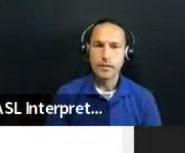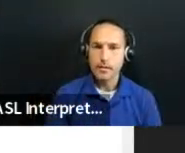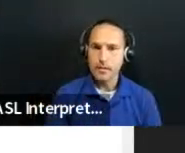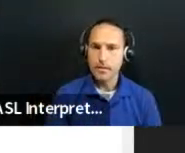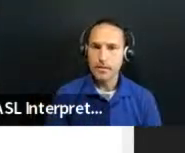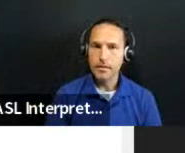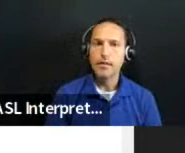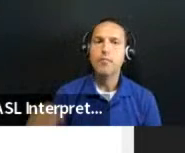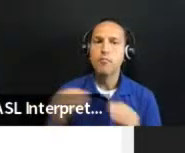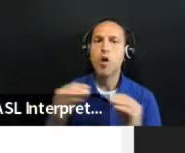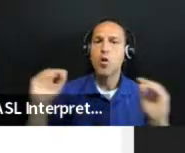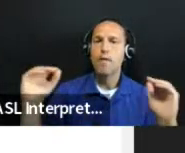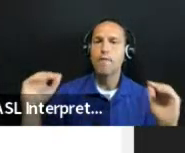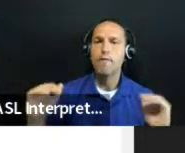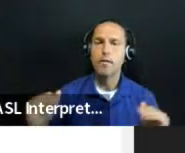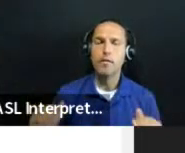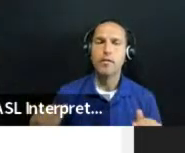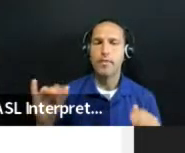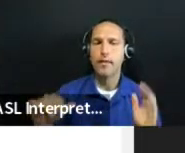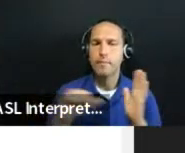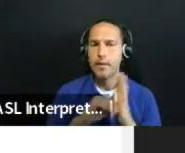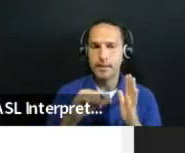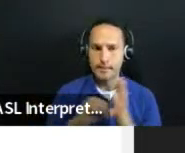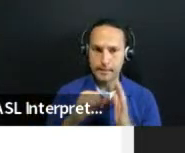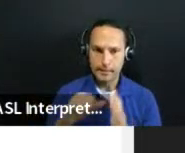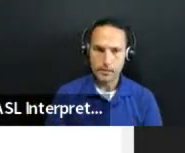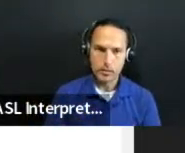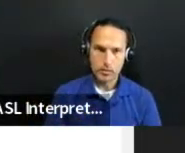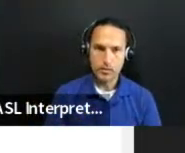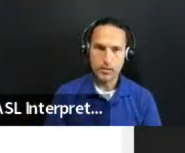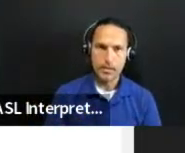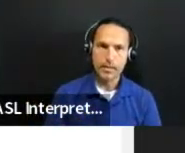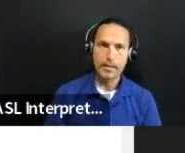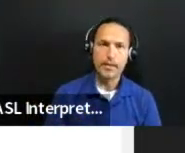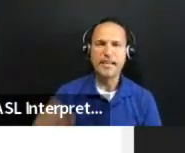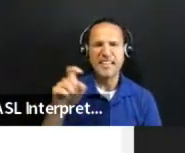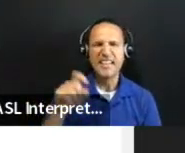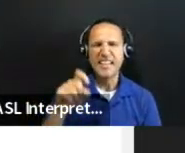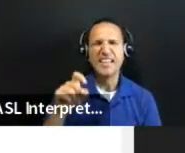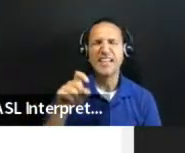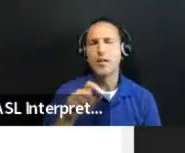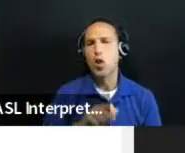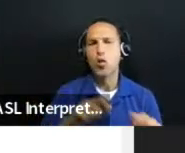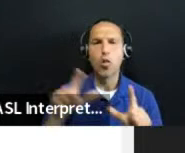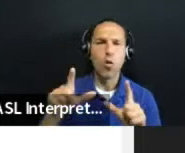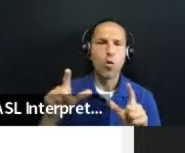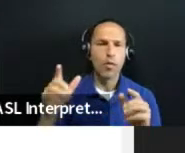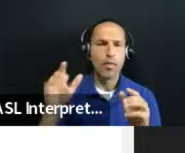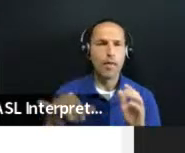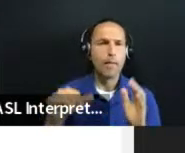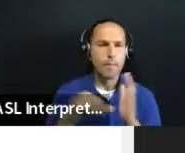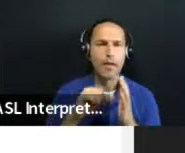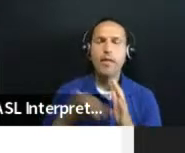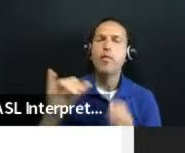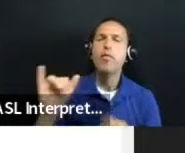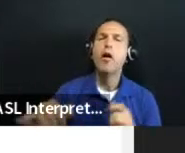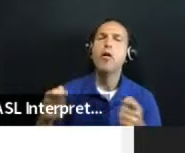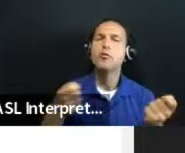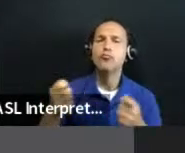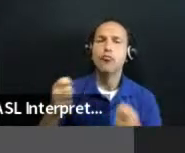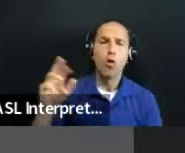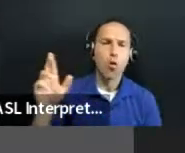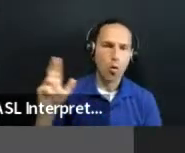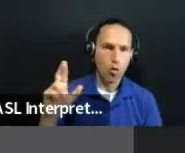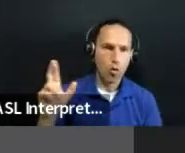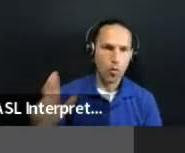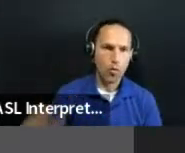further down the page. Visited same page link. I think I need to reload this page because I had it on for a long Control time. R.